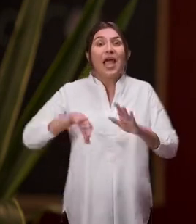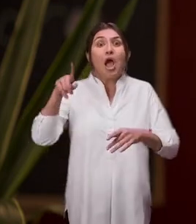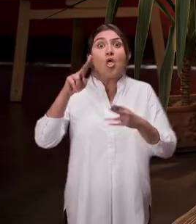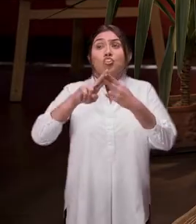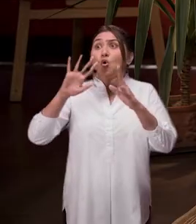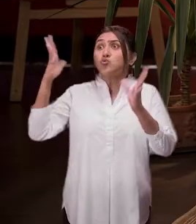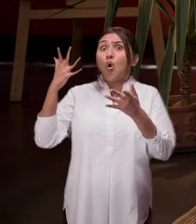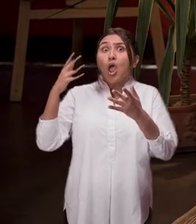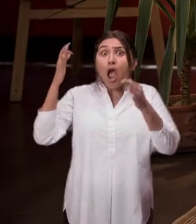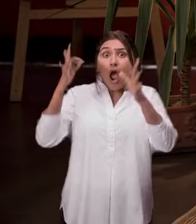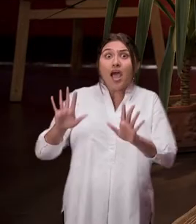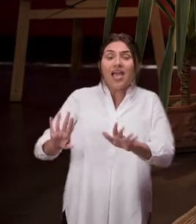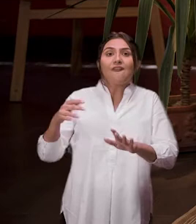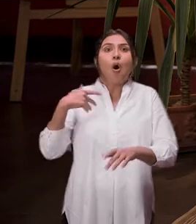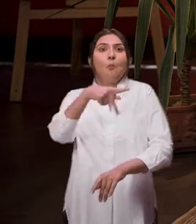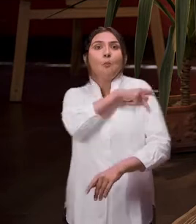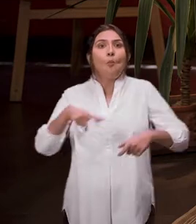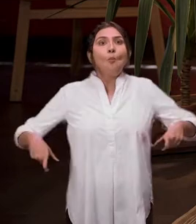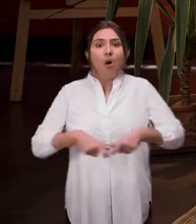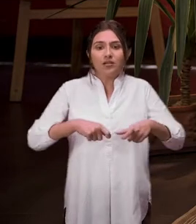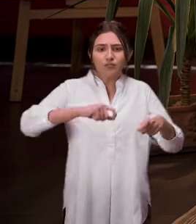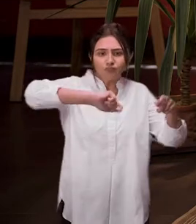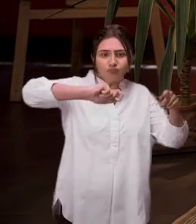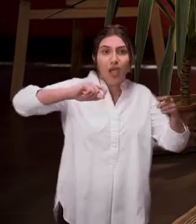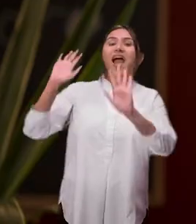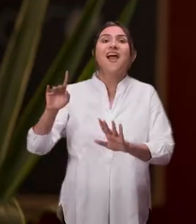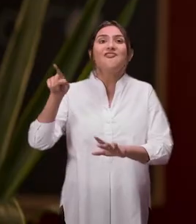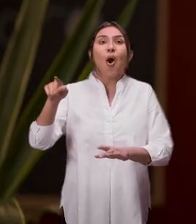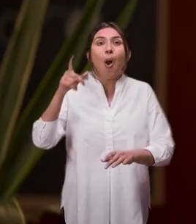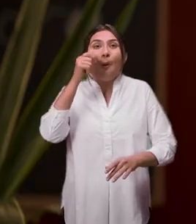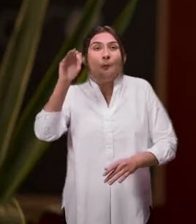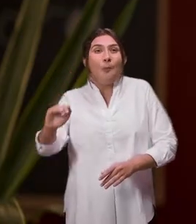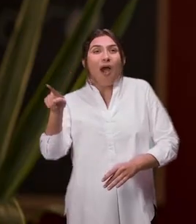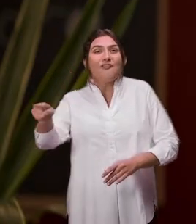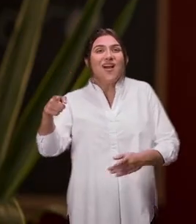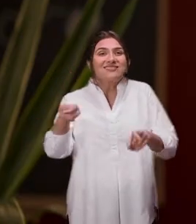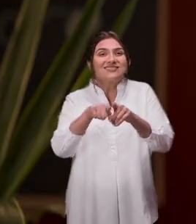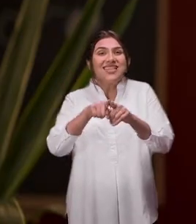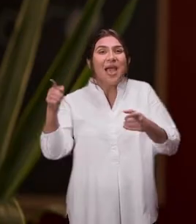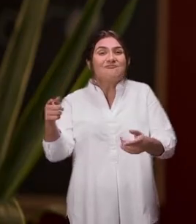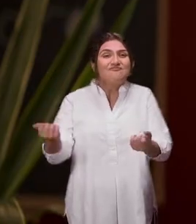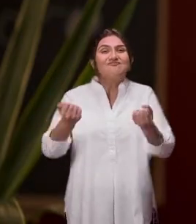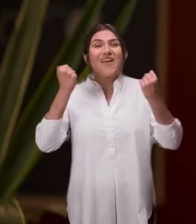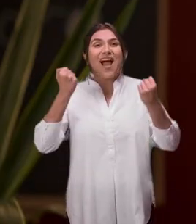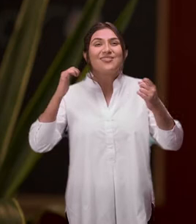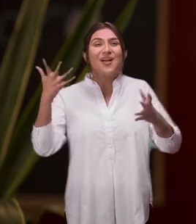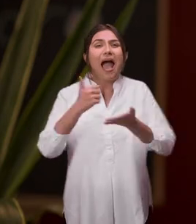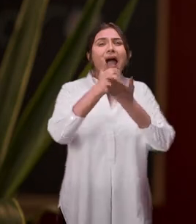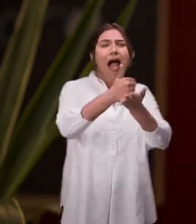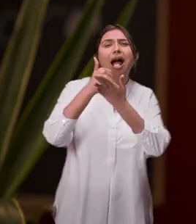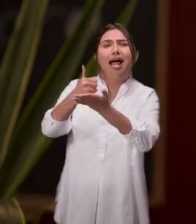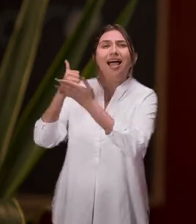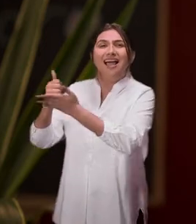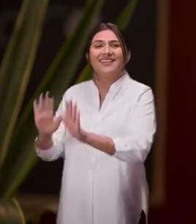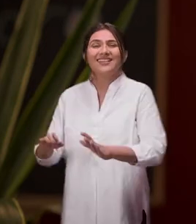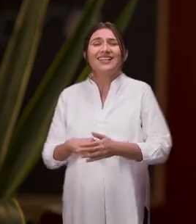appeared. If he and his friends were in danger, he drew a police officer. The boy was a little hero, always protecting people